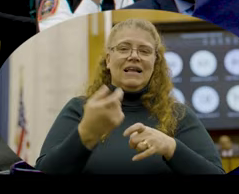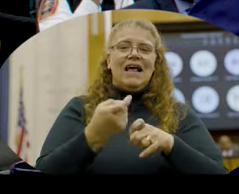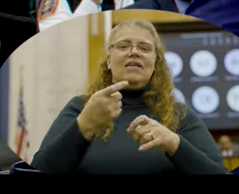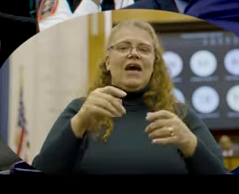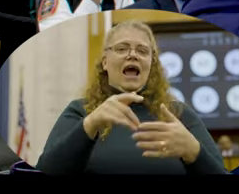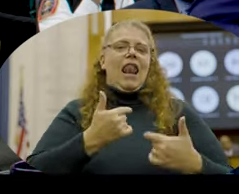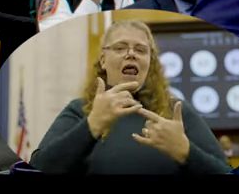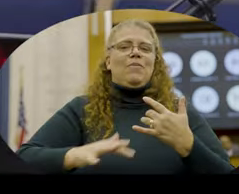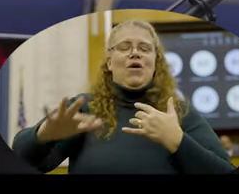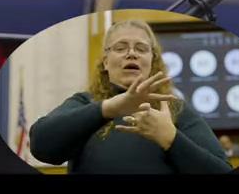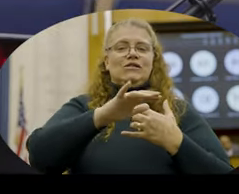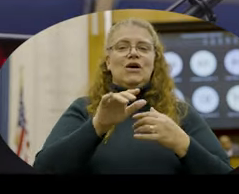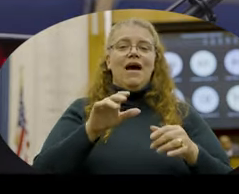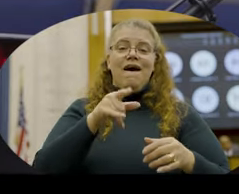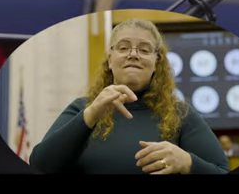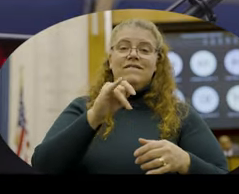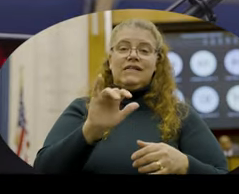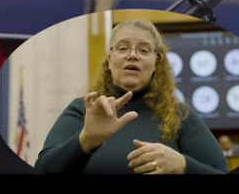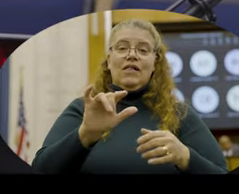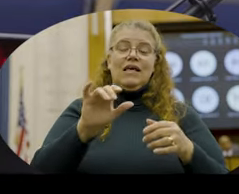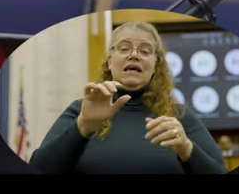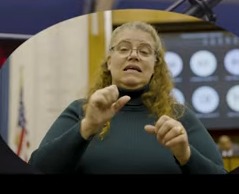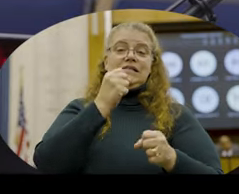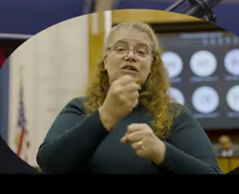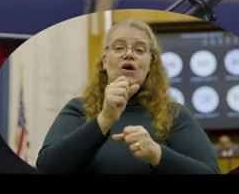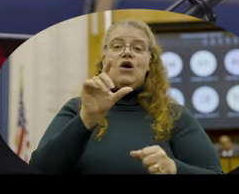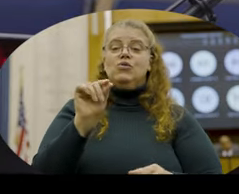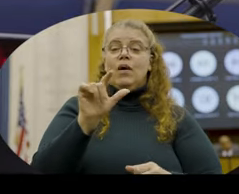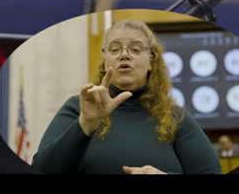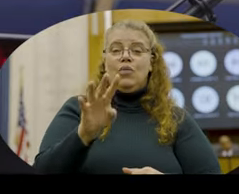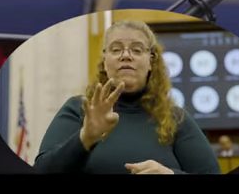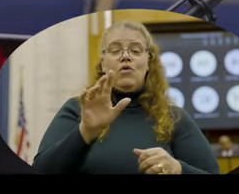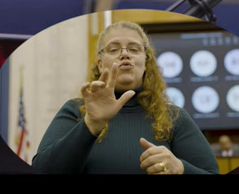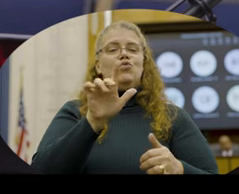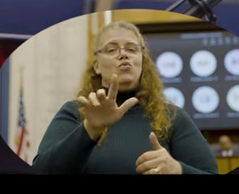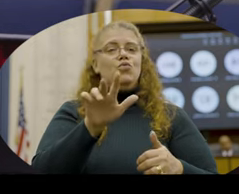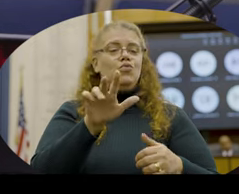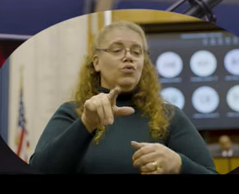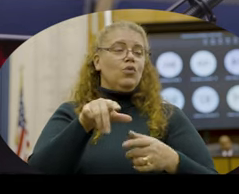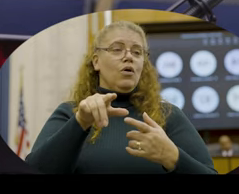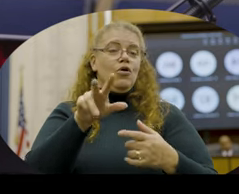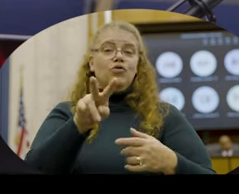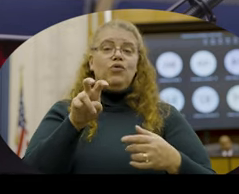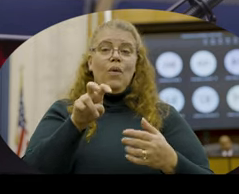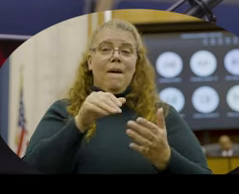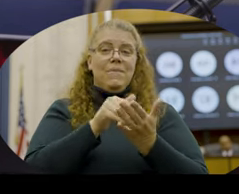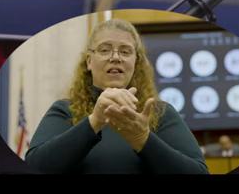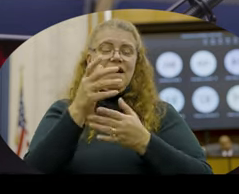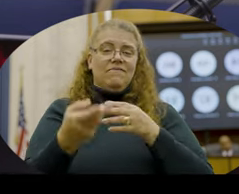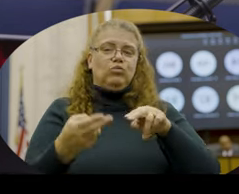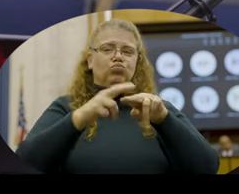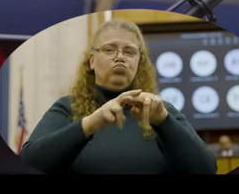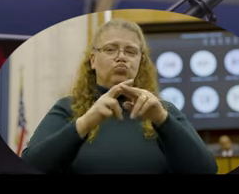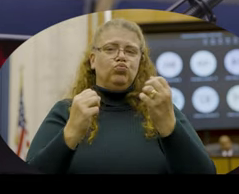pilot and commence year-round schooling to address learning loss. As I have said before, education